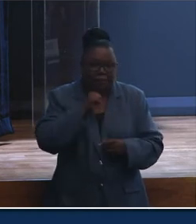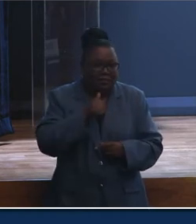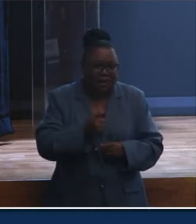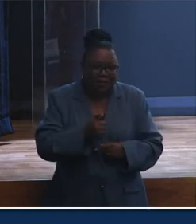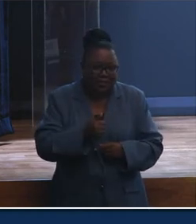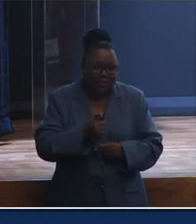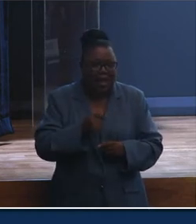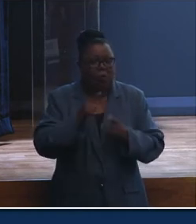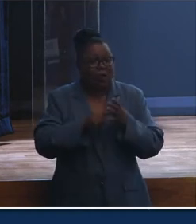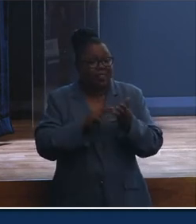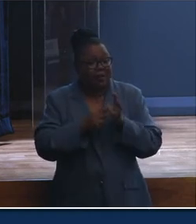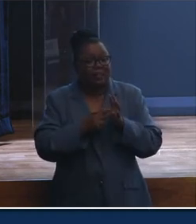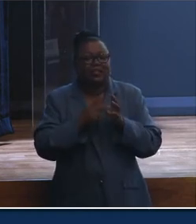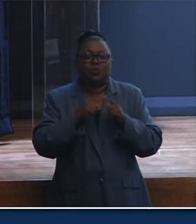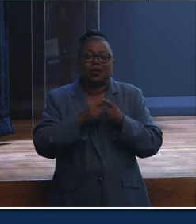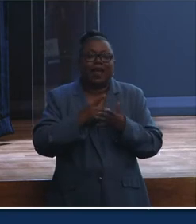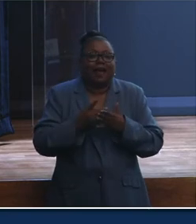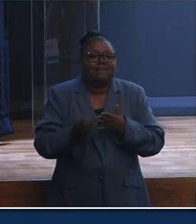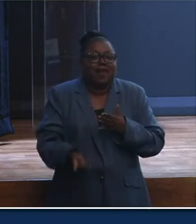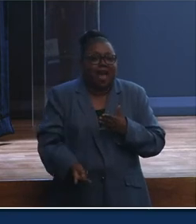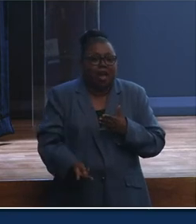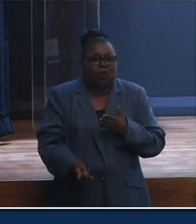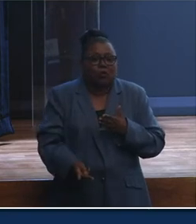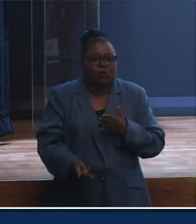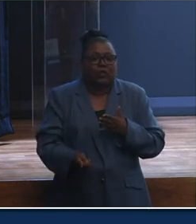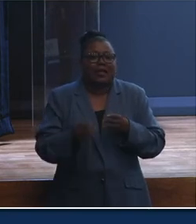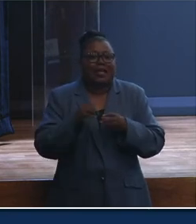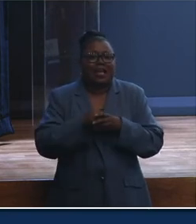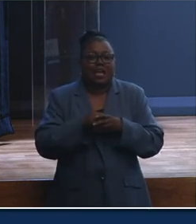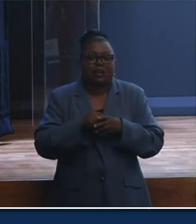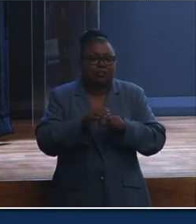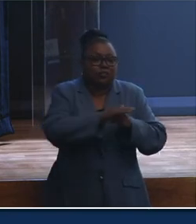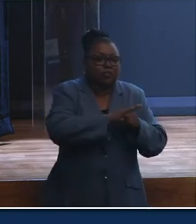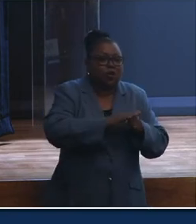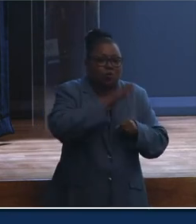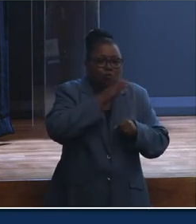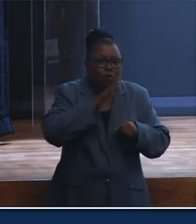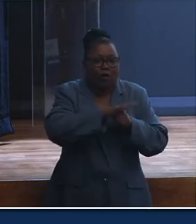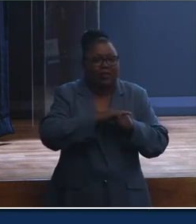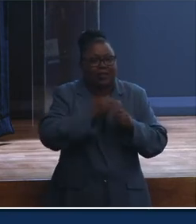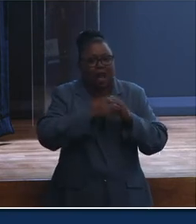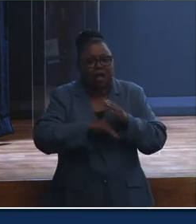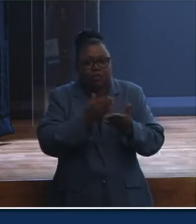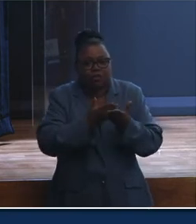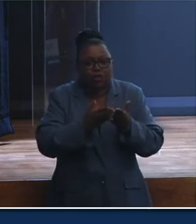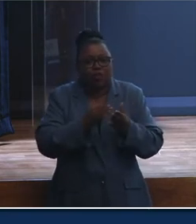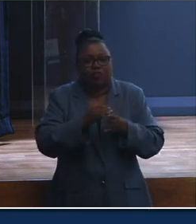doesn't. And what that means is we have failed in urban areas, the